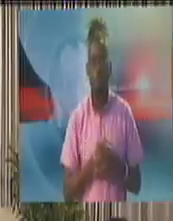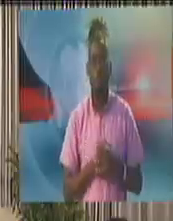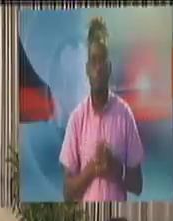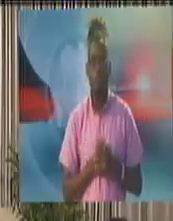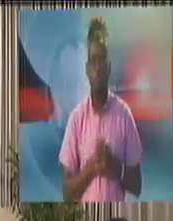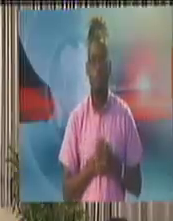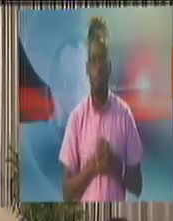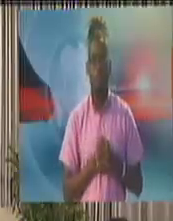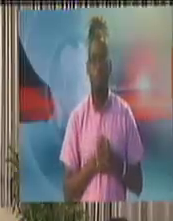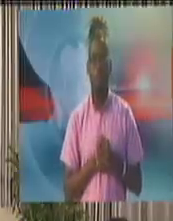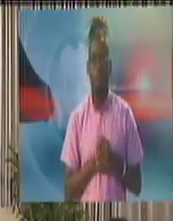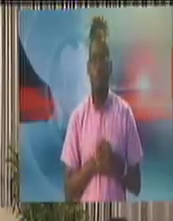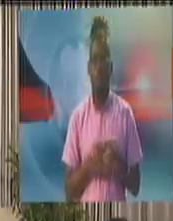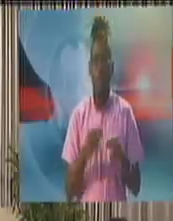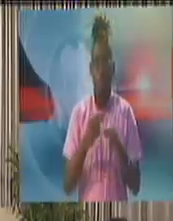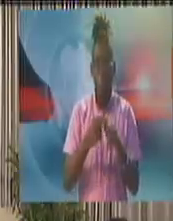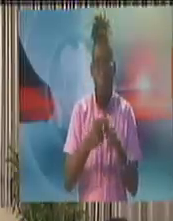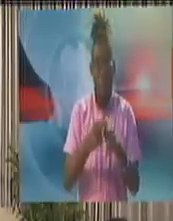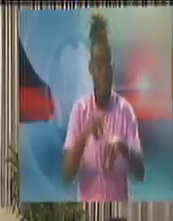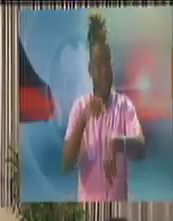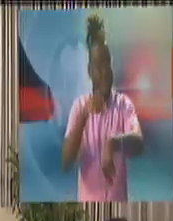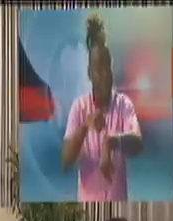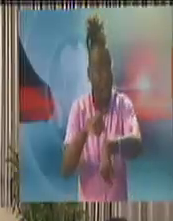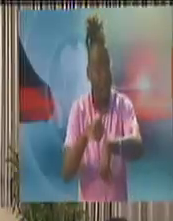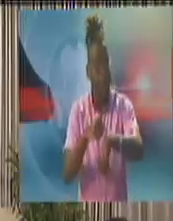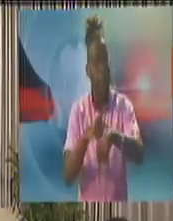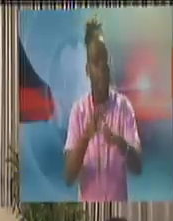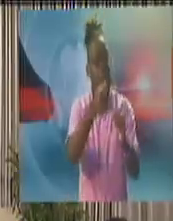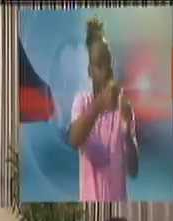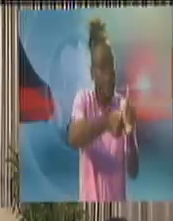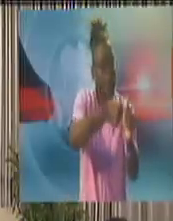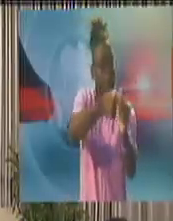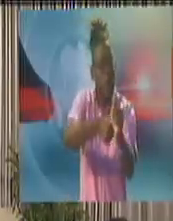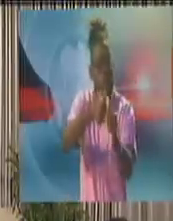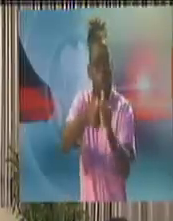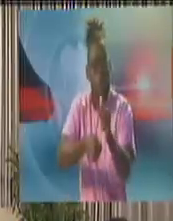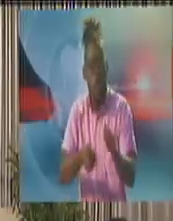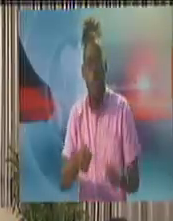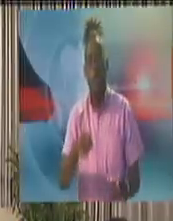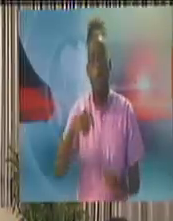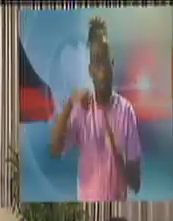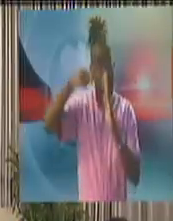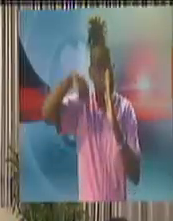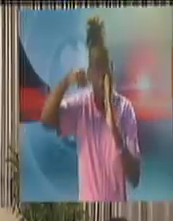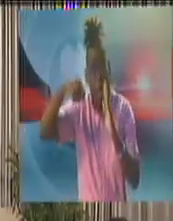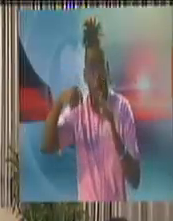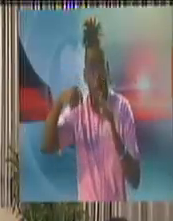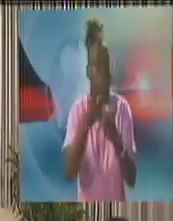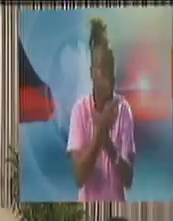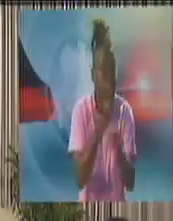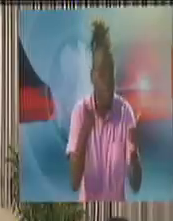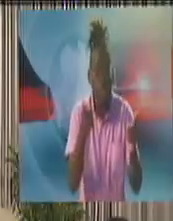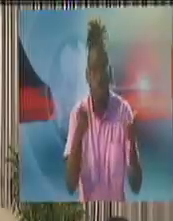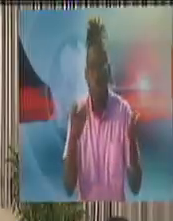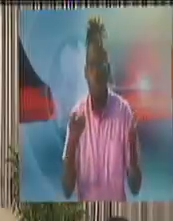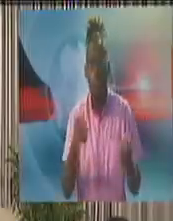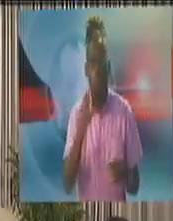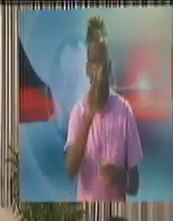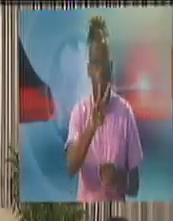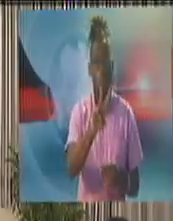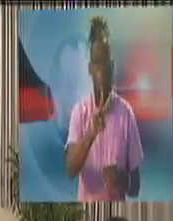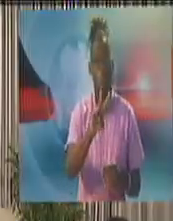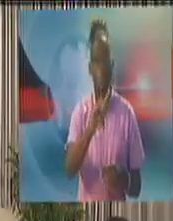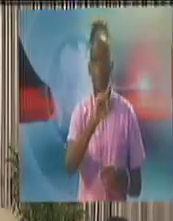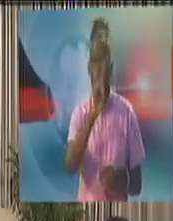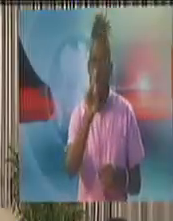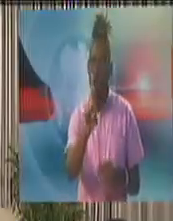in our limited time, we will have to give each media house a chance to get a maximum of two questions in. And once we have completed the pool